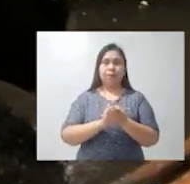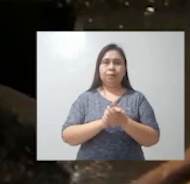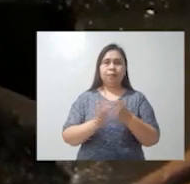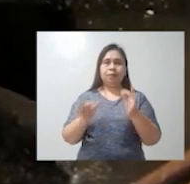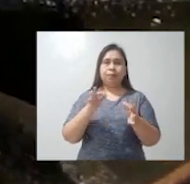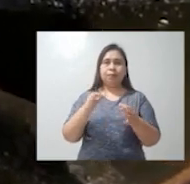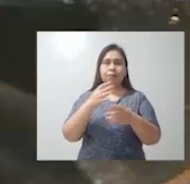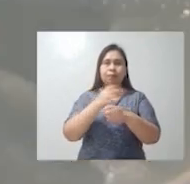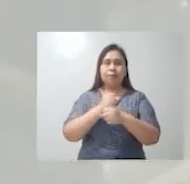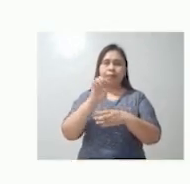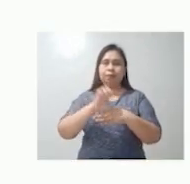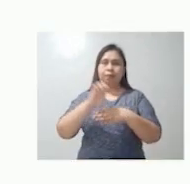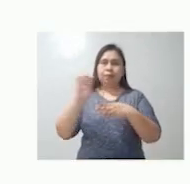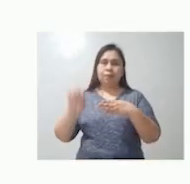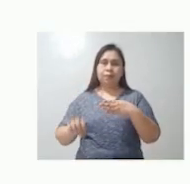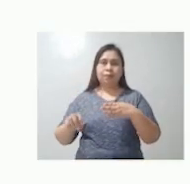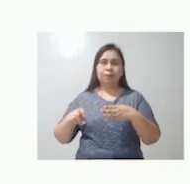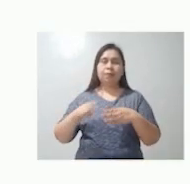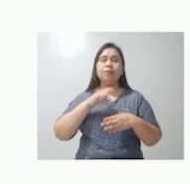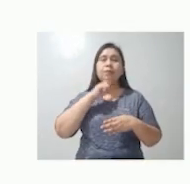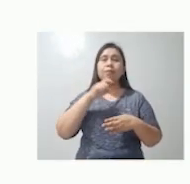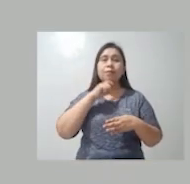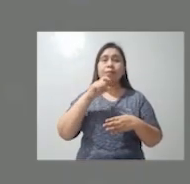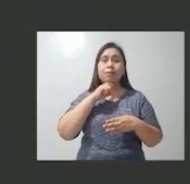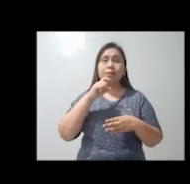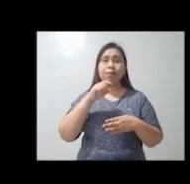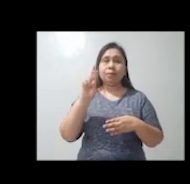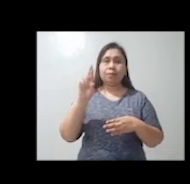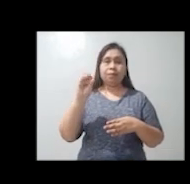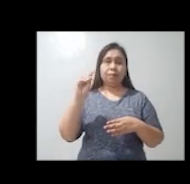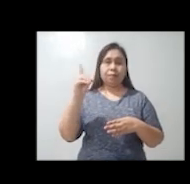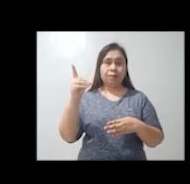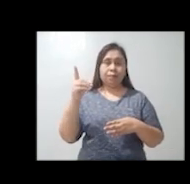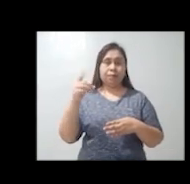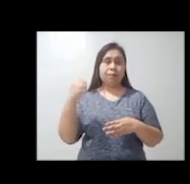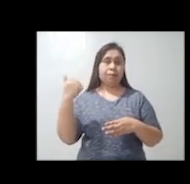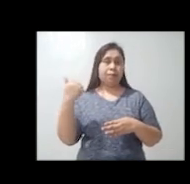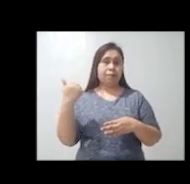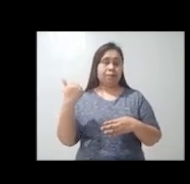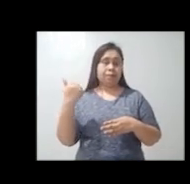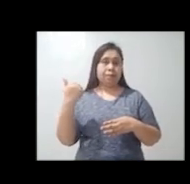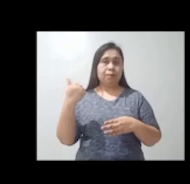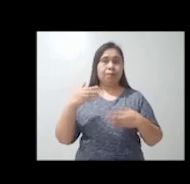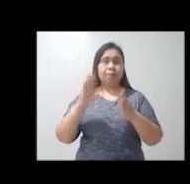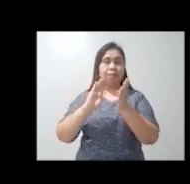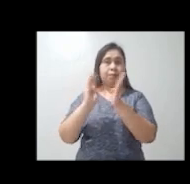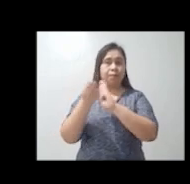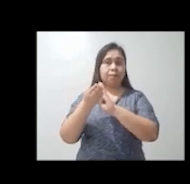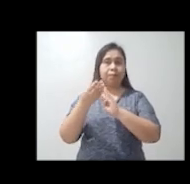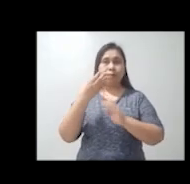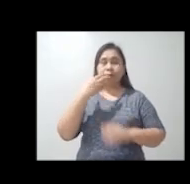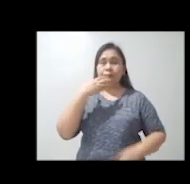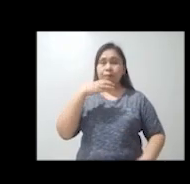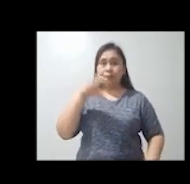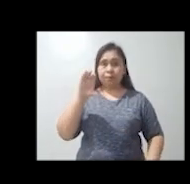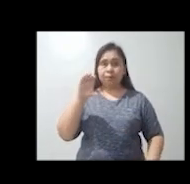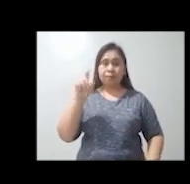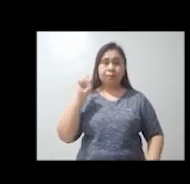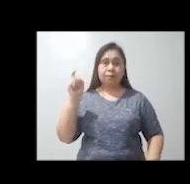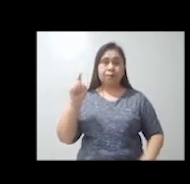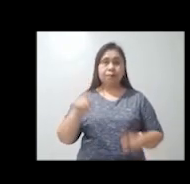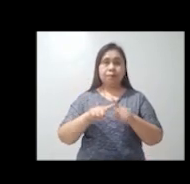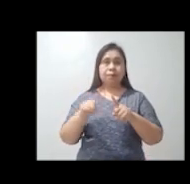if you hold the end of a metal rod into a flame, the other becomes hot quickly. The end part you are holding,